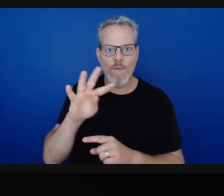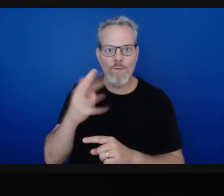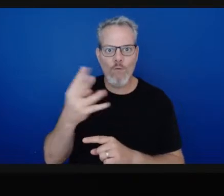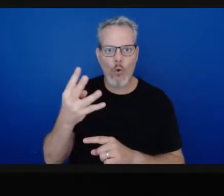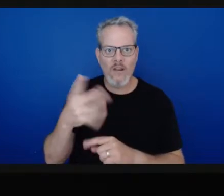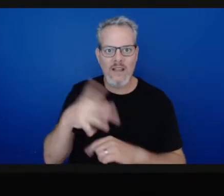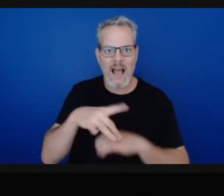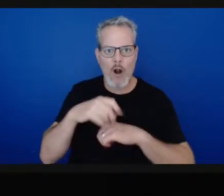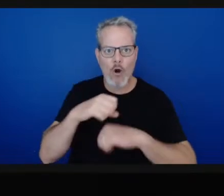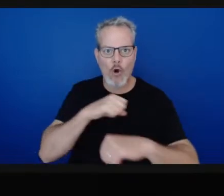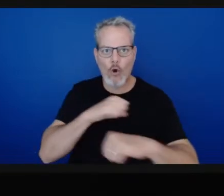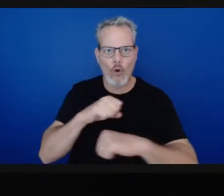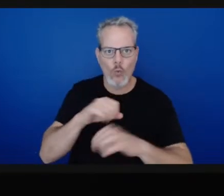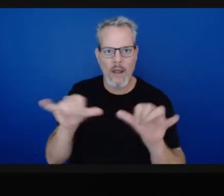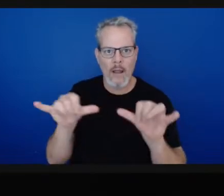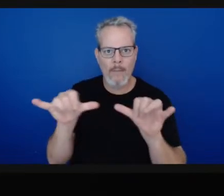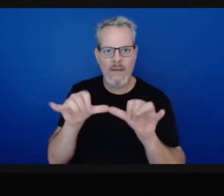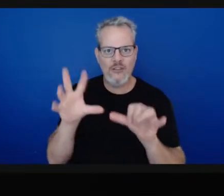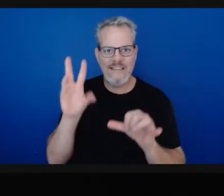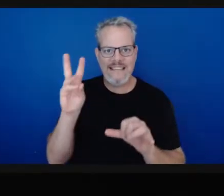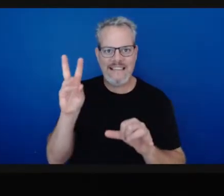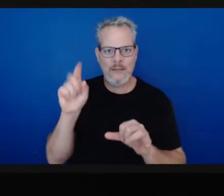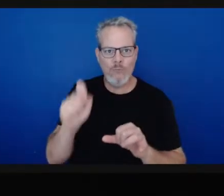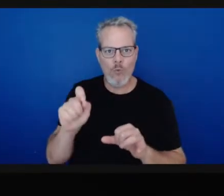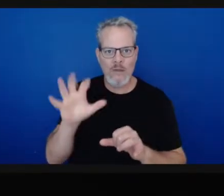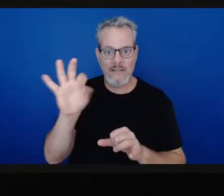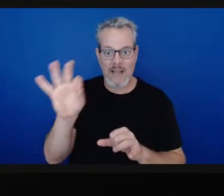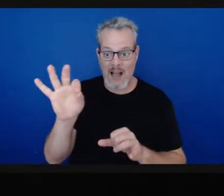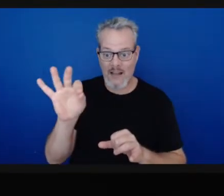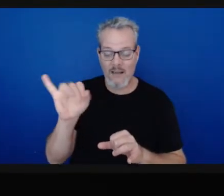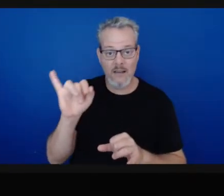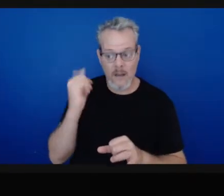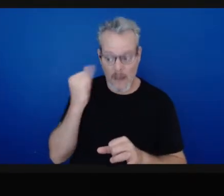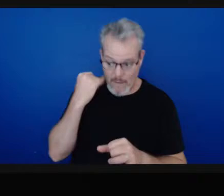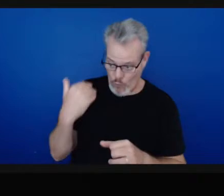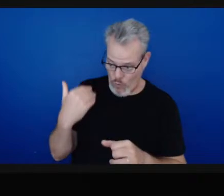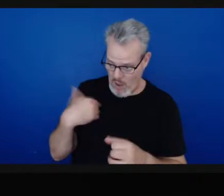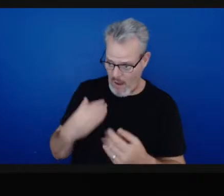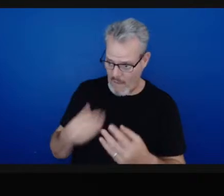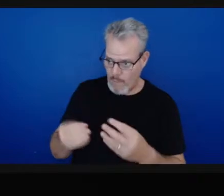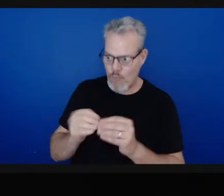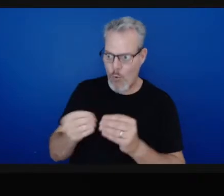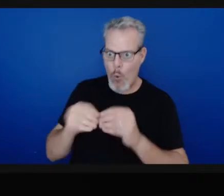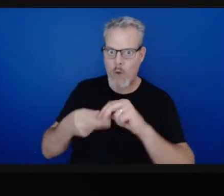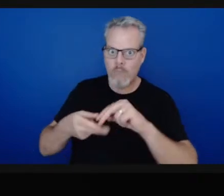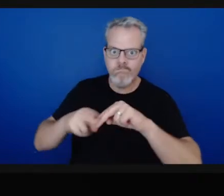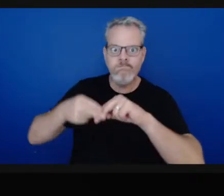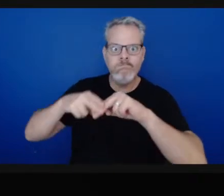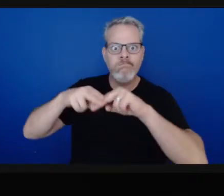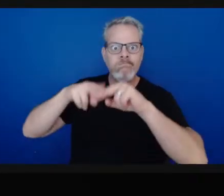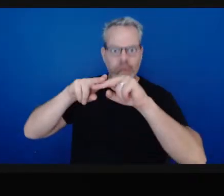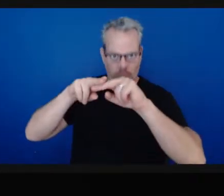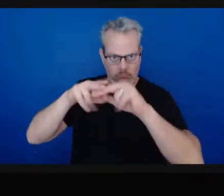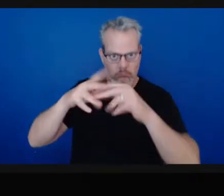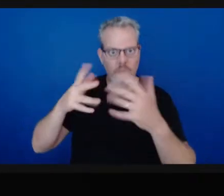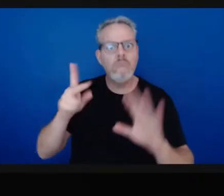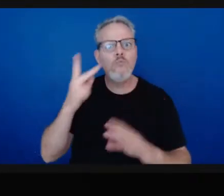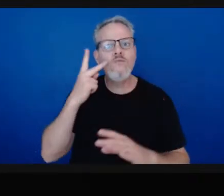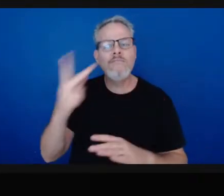we are going into an eruptive sequence of some kind on the southwest rift zone, which we have heard, being talked